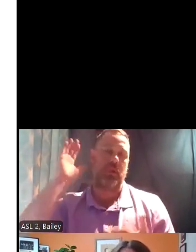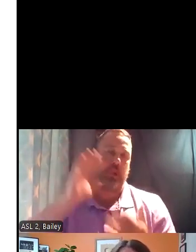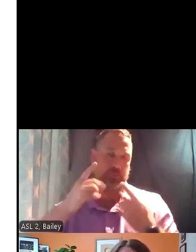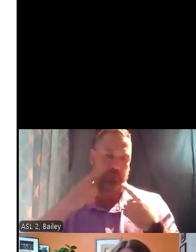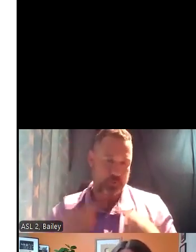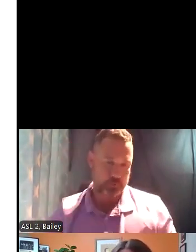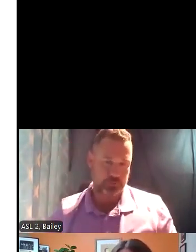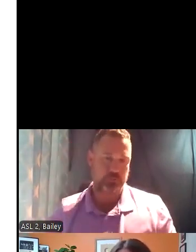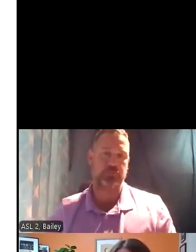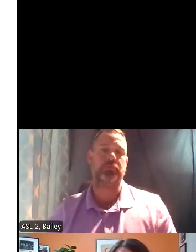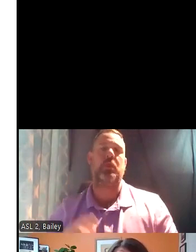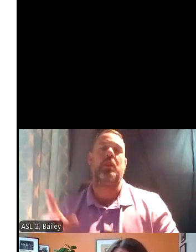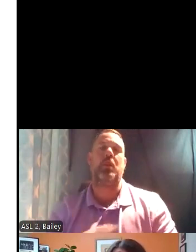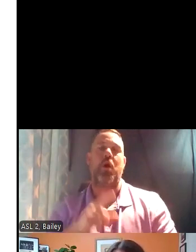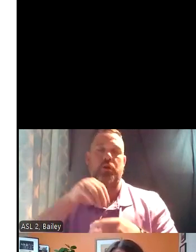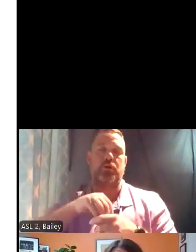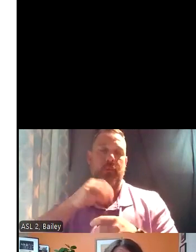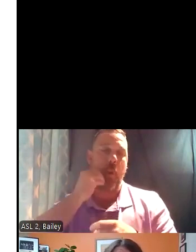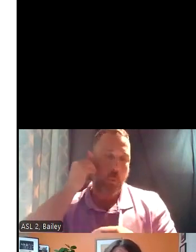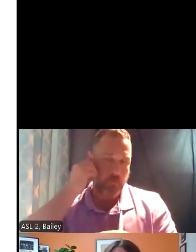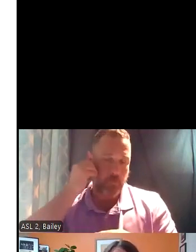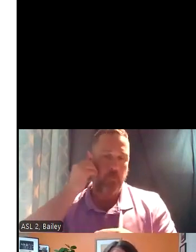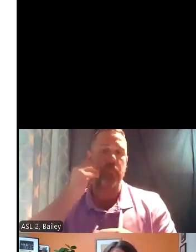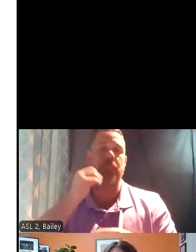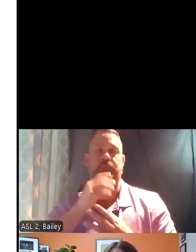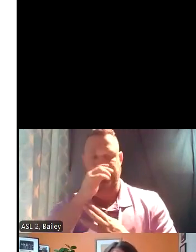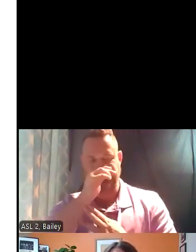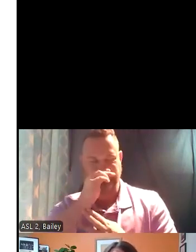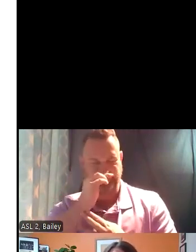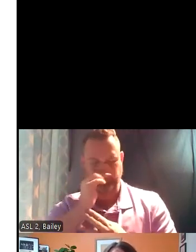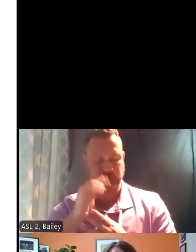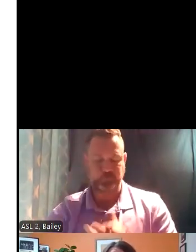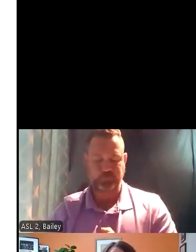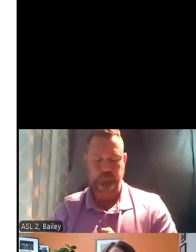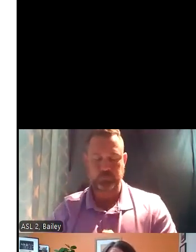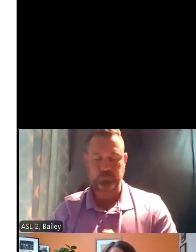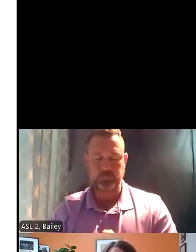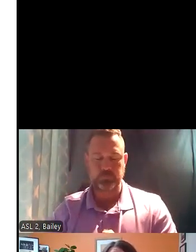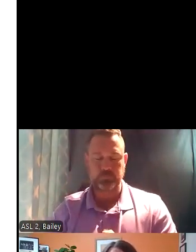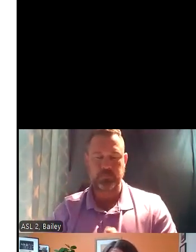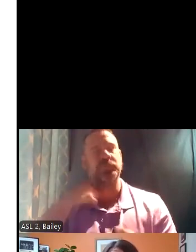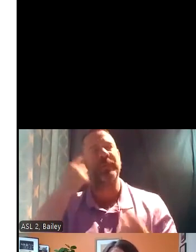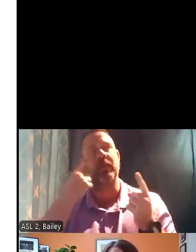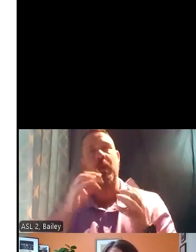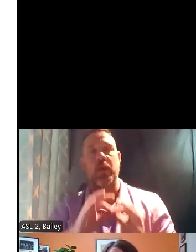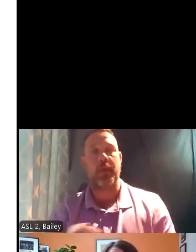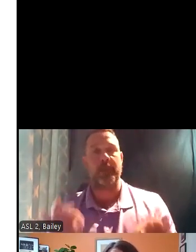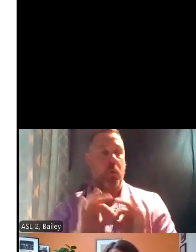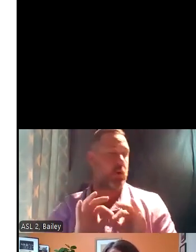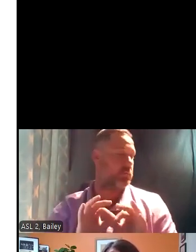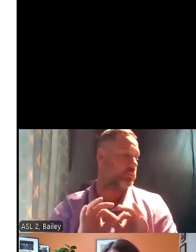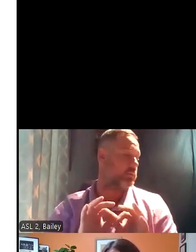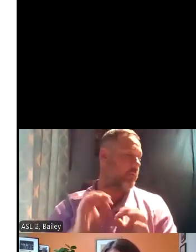depression, longer period of time living at home. And we're thinking of, as we think about the importance of this in